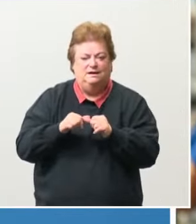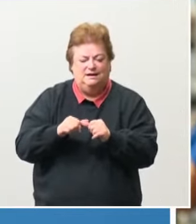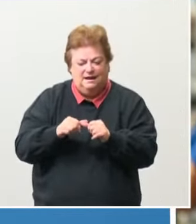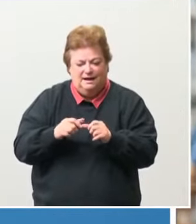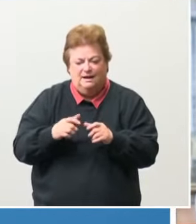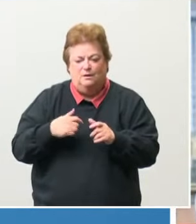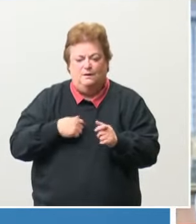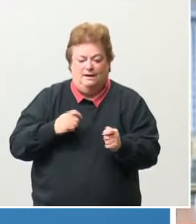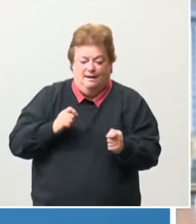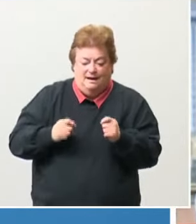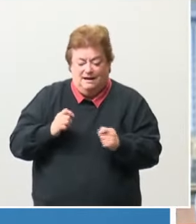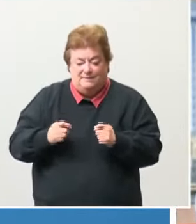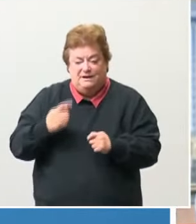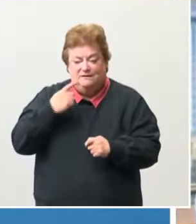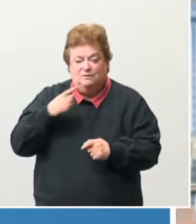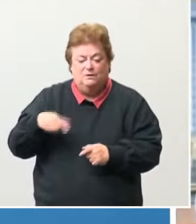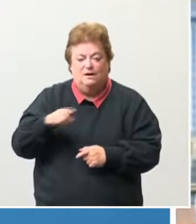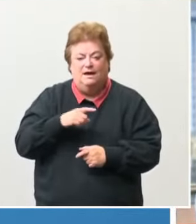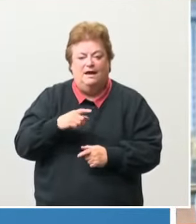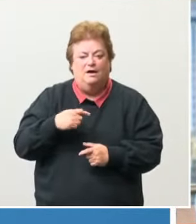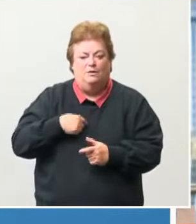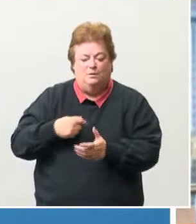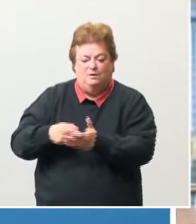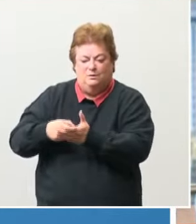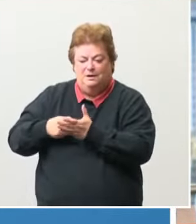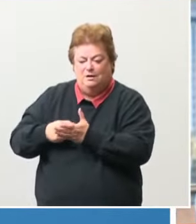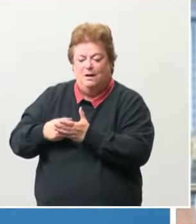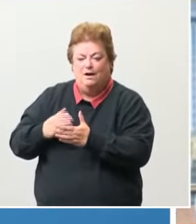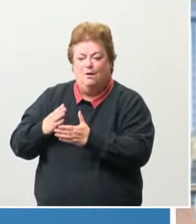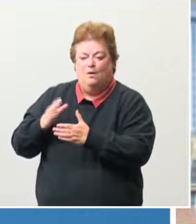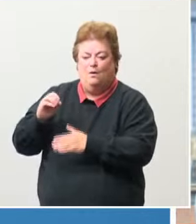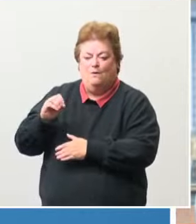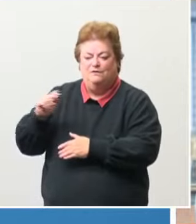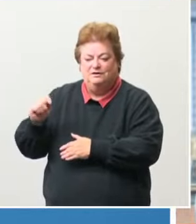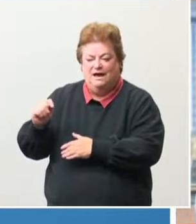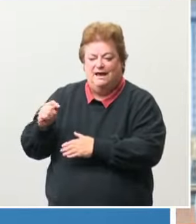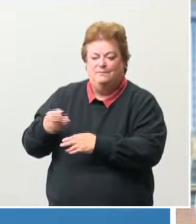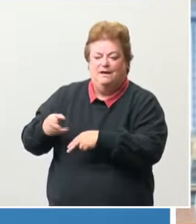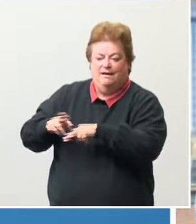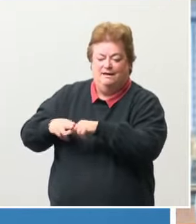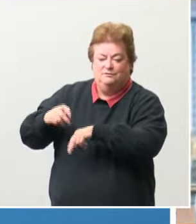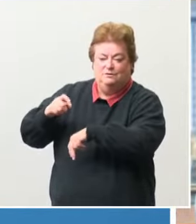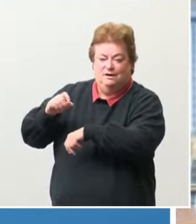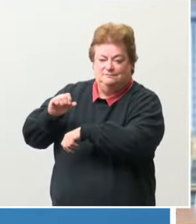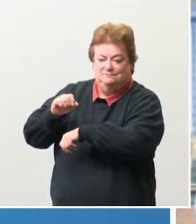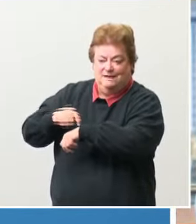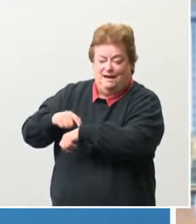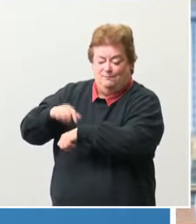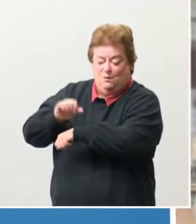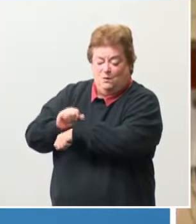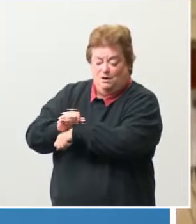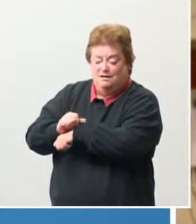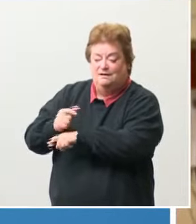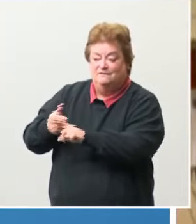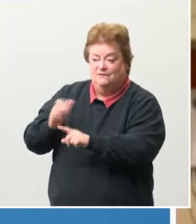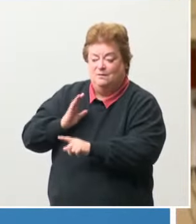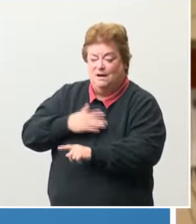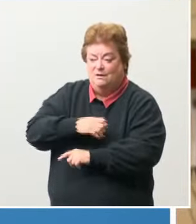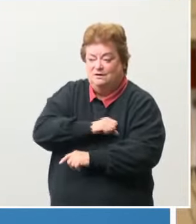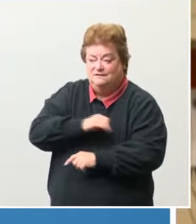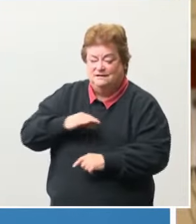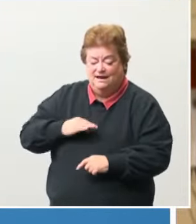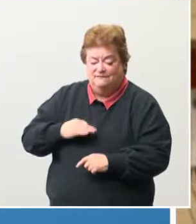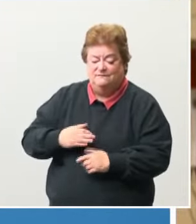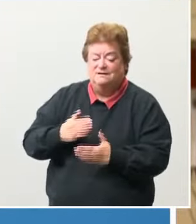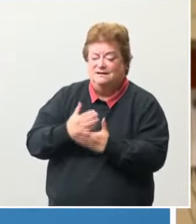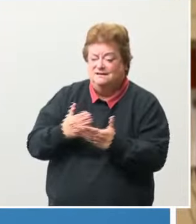accommodating those by requiring mandatory overtime and extra shifts from our staff. But there are some things that are not the same, and I would ask